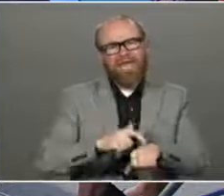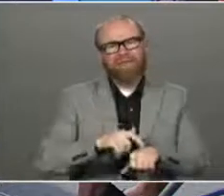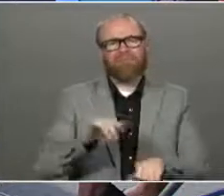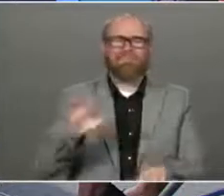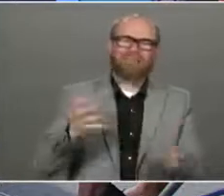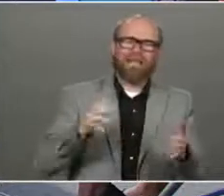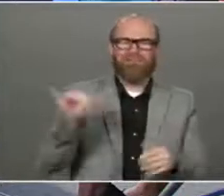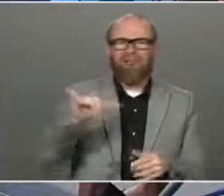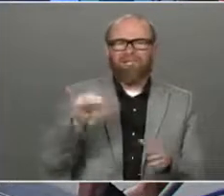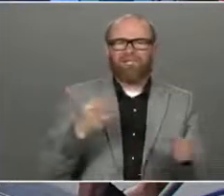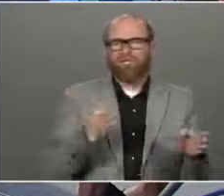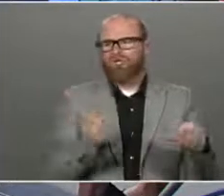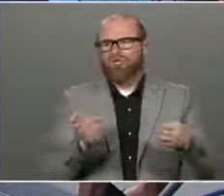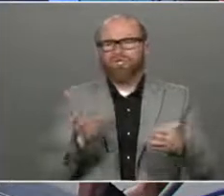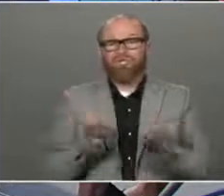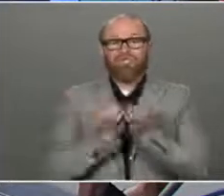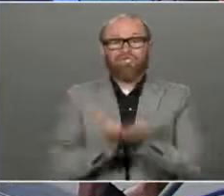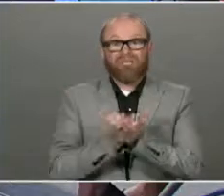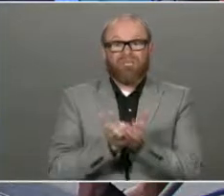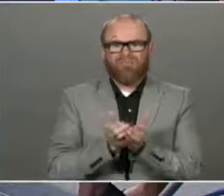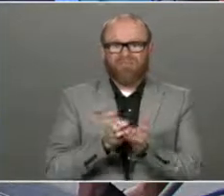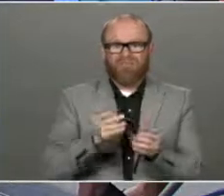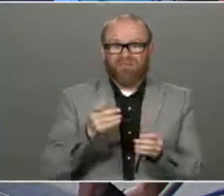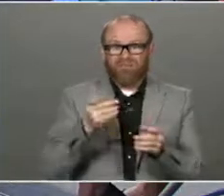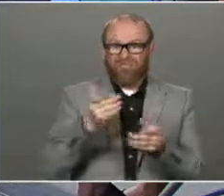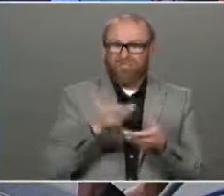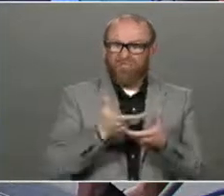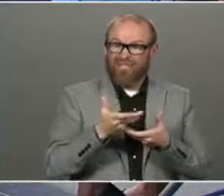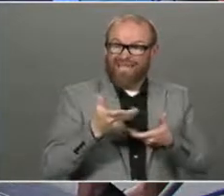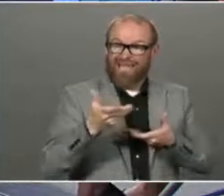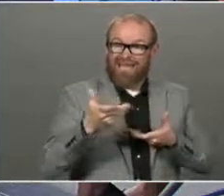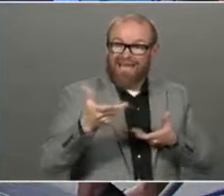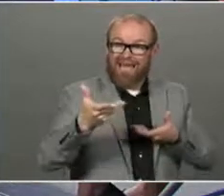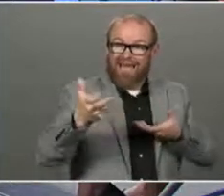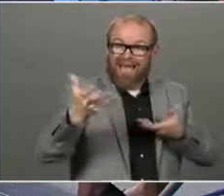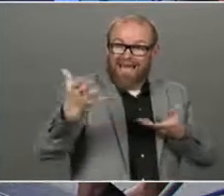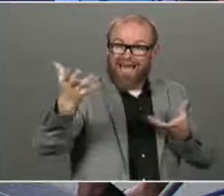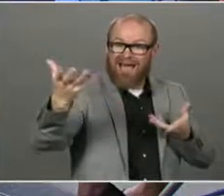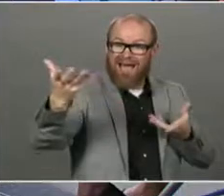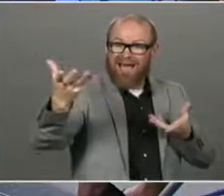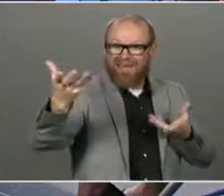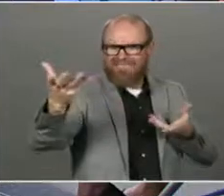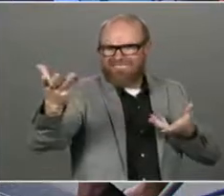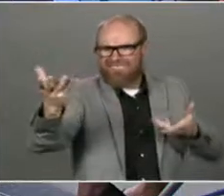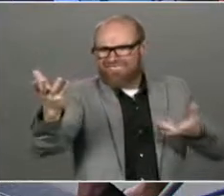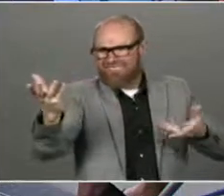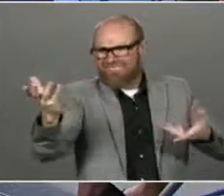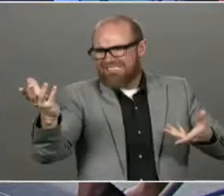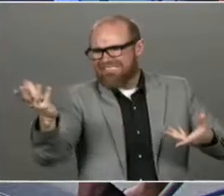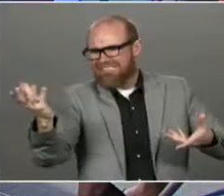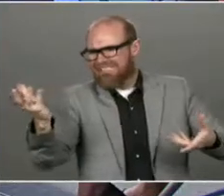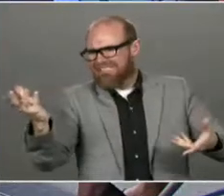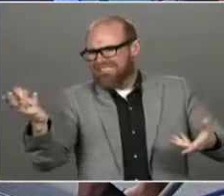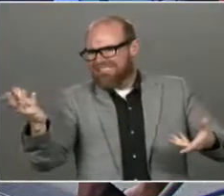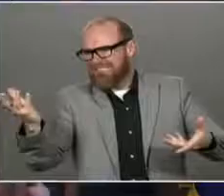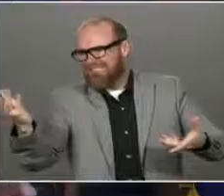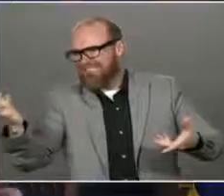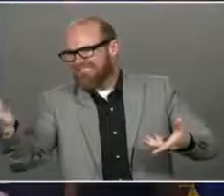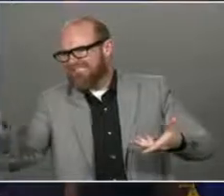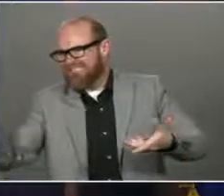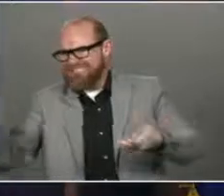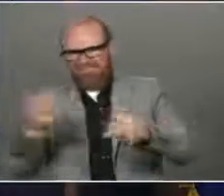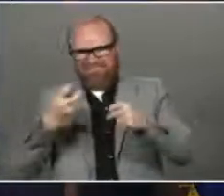giant ship. It's not easy when you've got 22,000+ employees to move that ship in the right